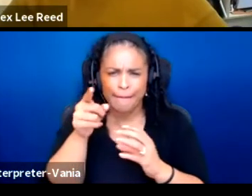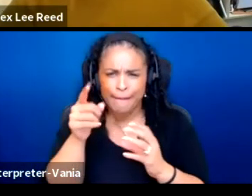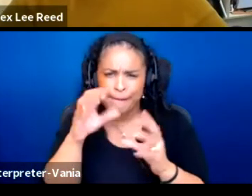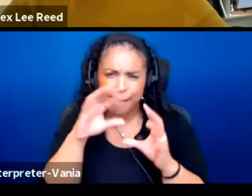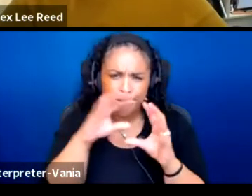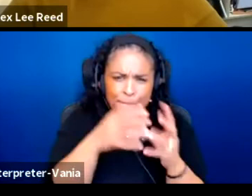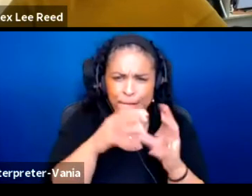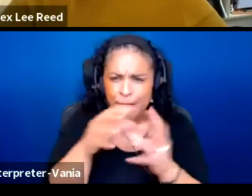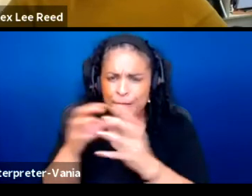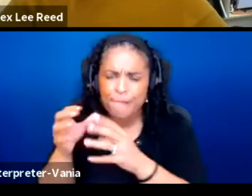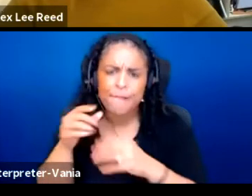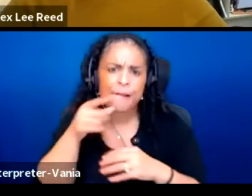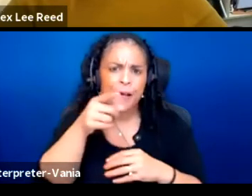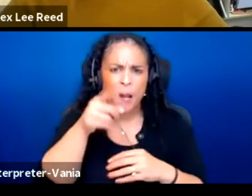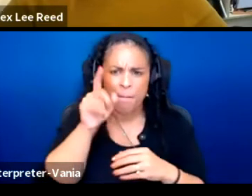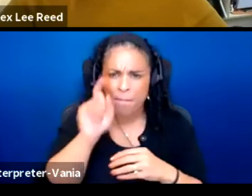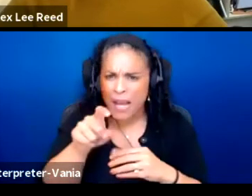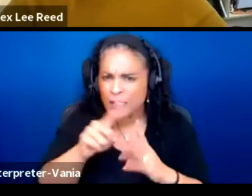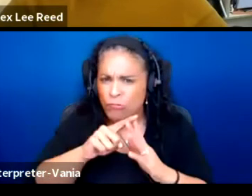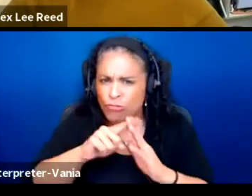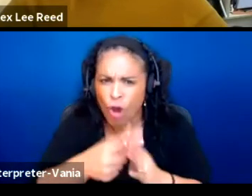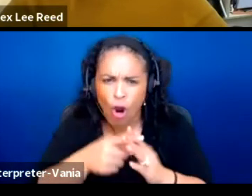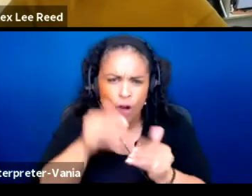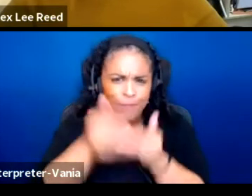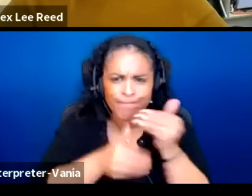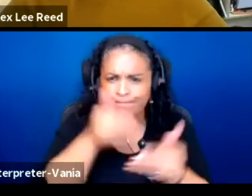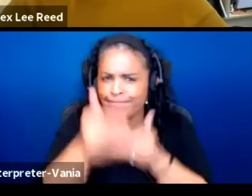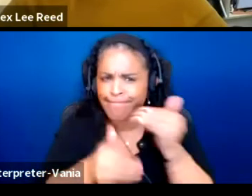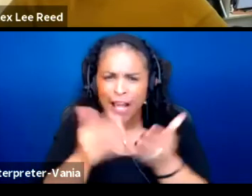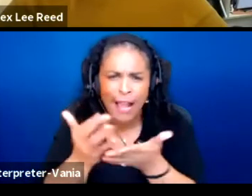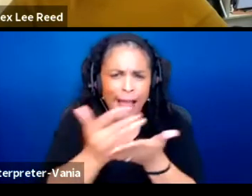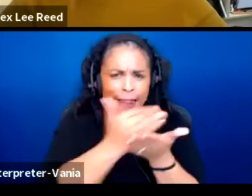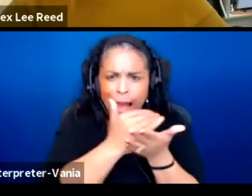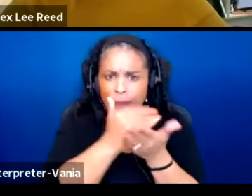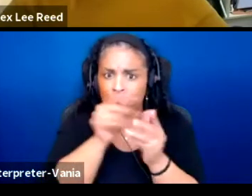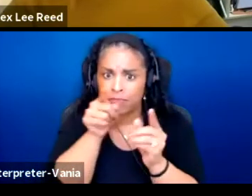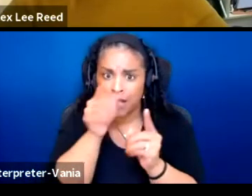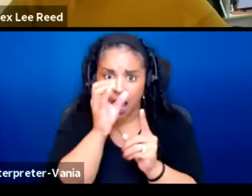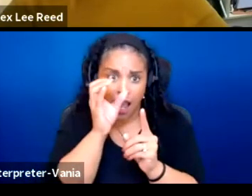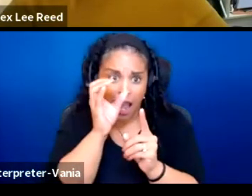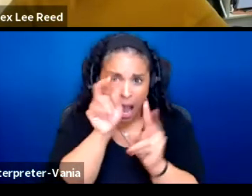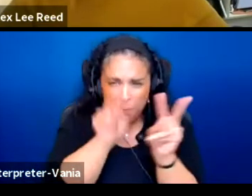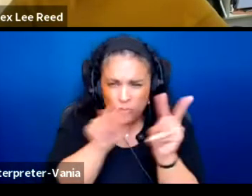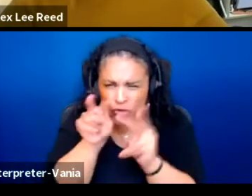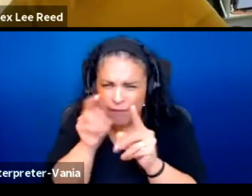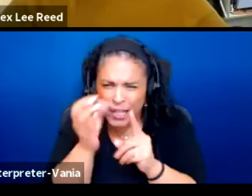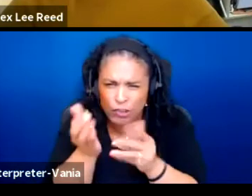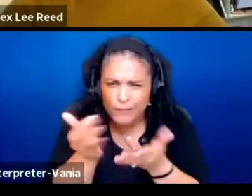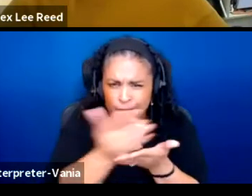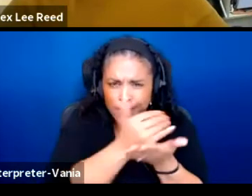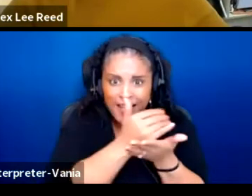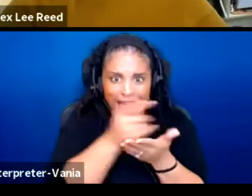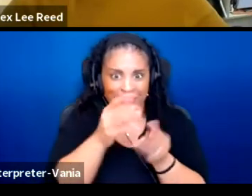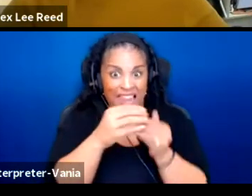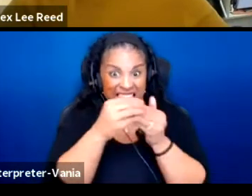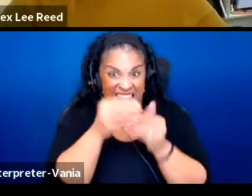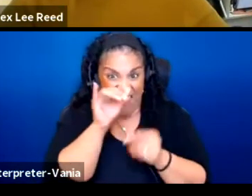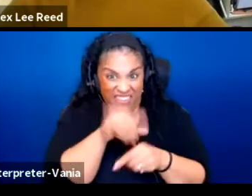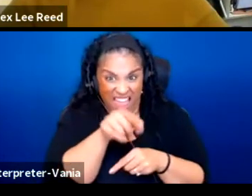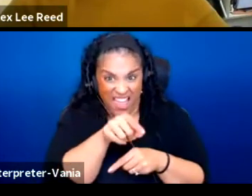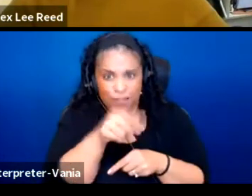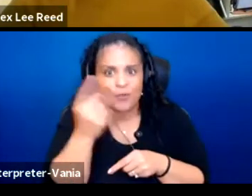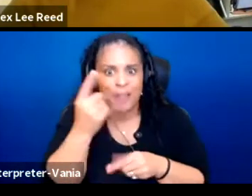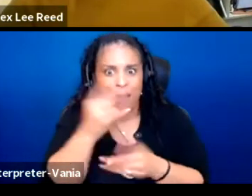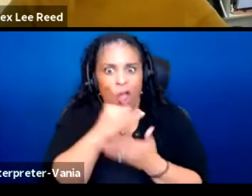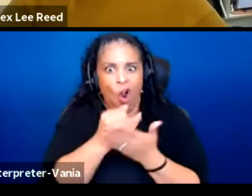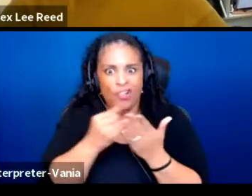a pioneer and collect observations and then weave them into something artistic and then deliver